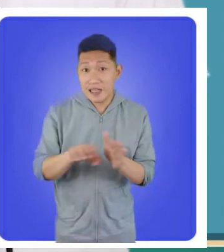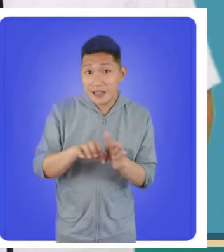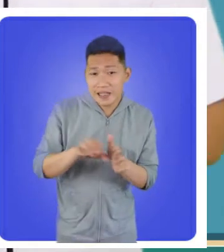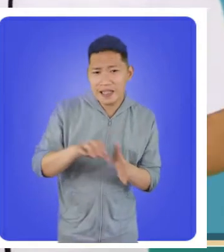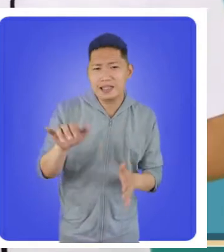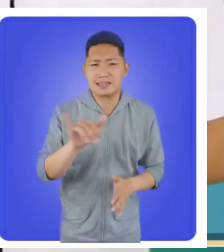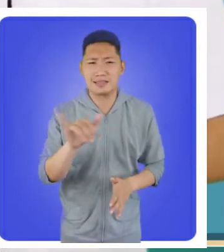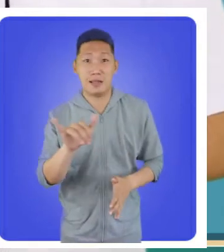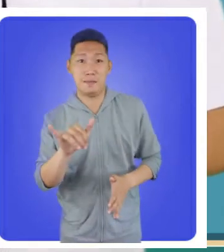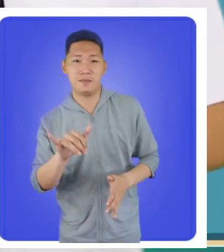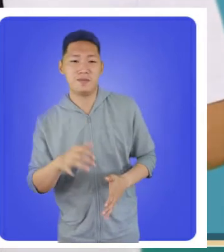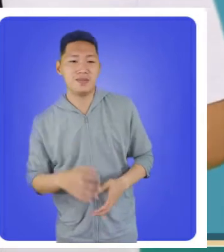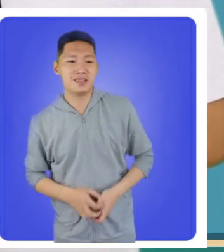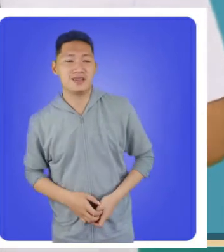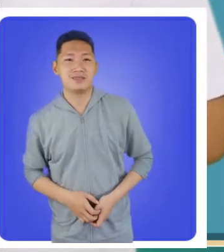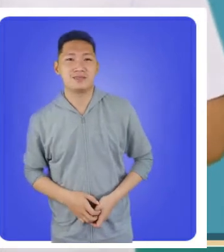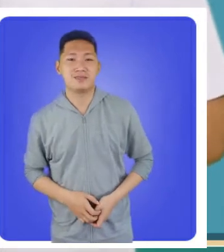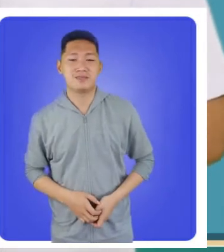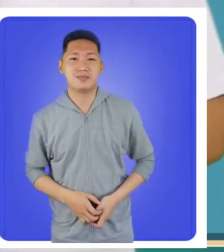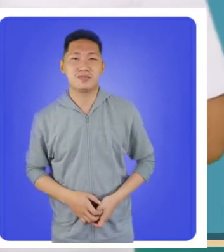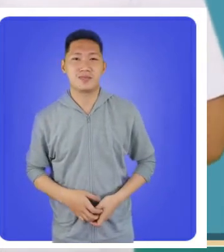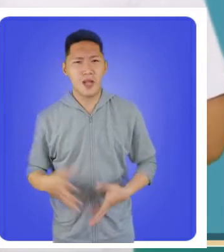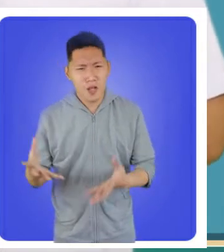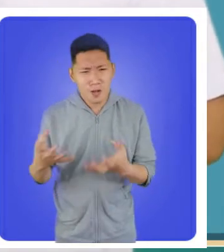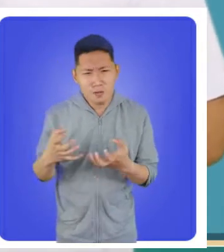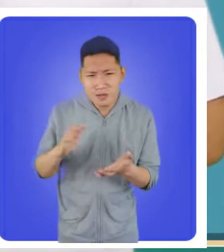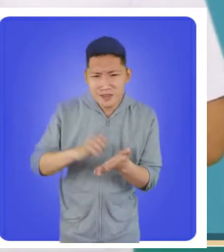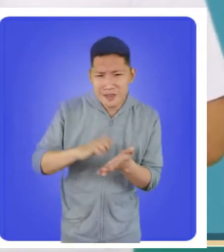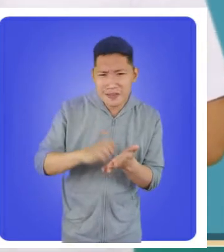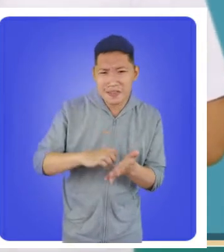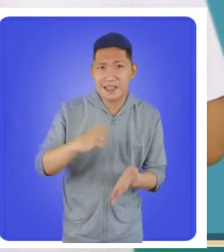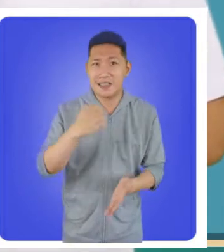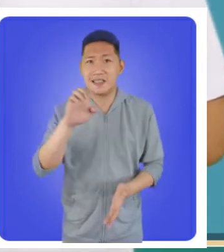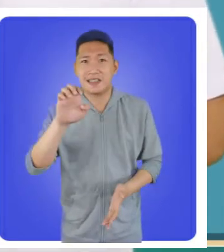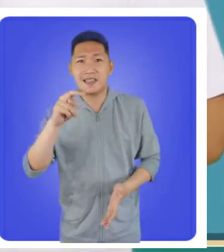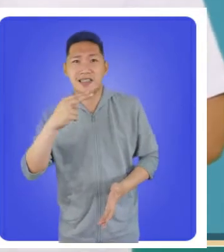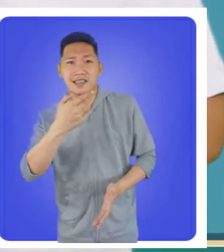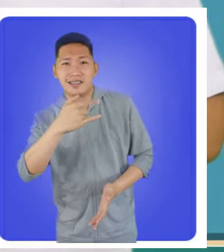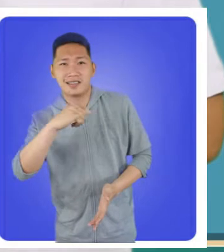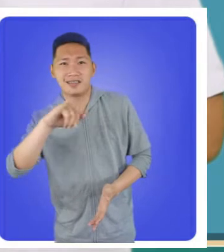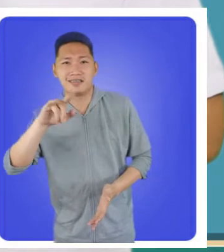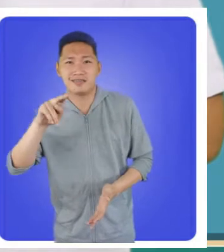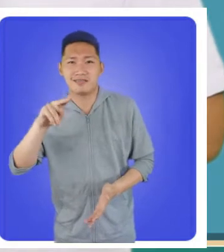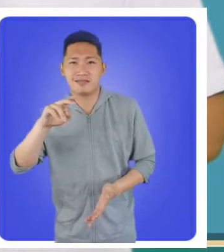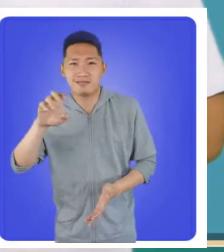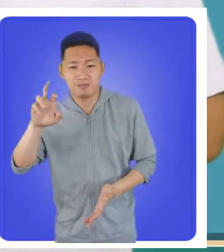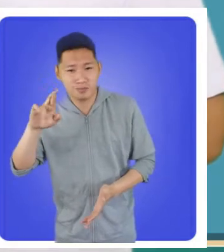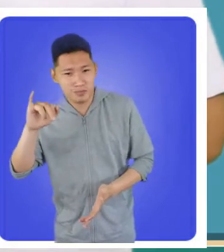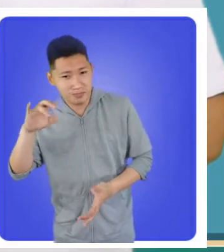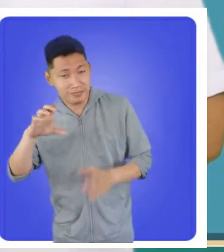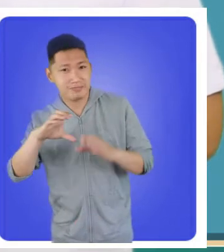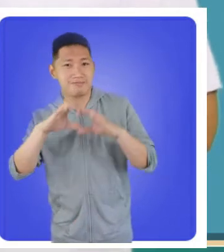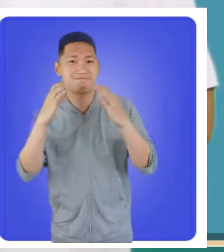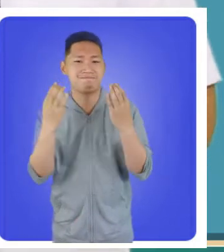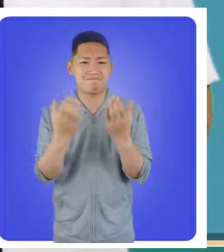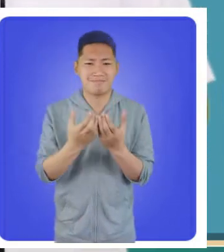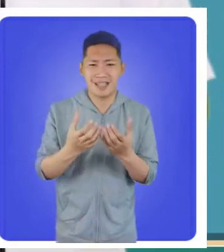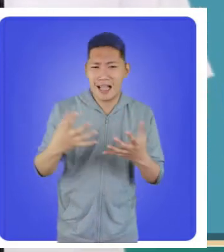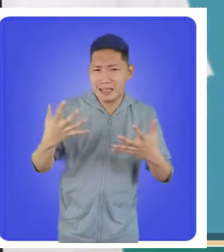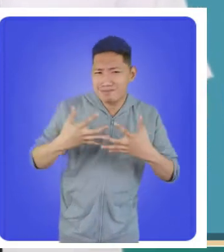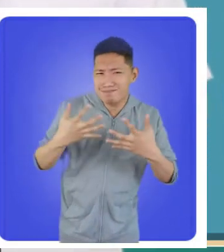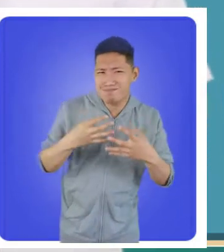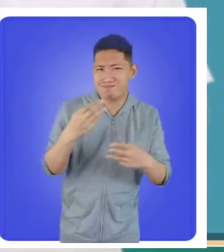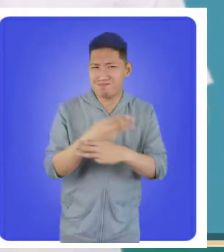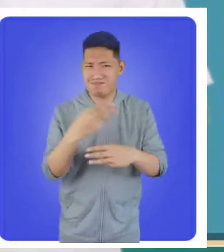example. I want to enroll in an engineering class. I fear mathematics subjects.